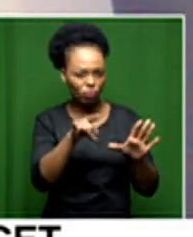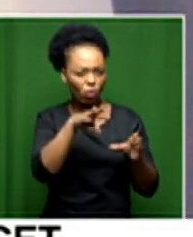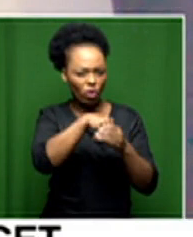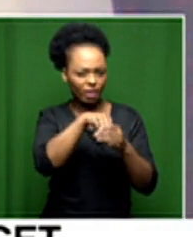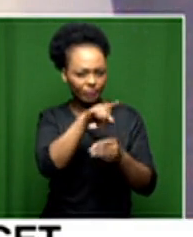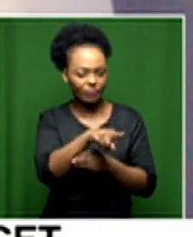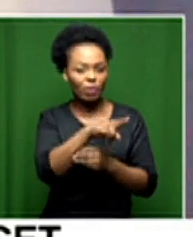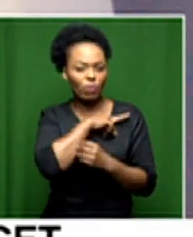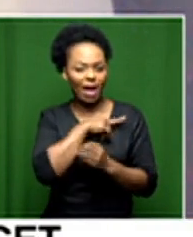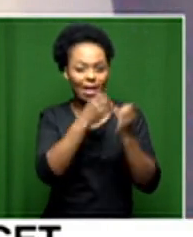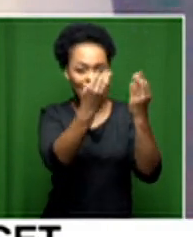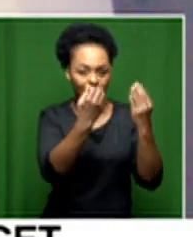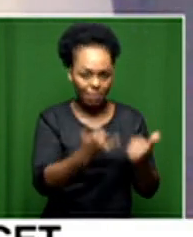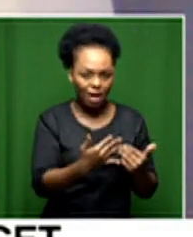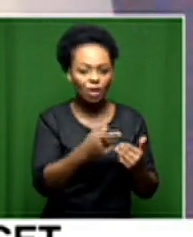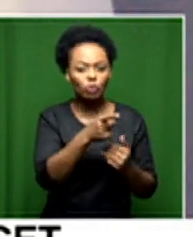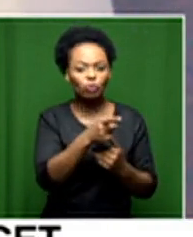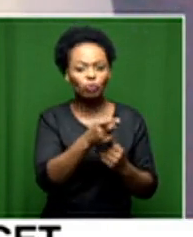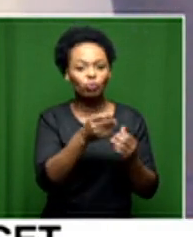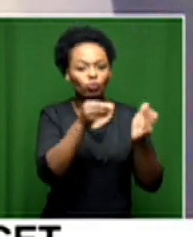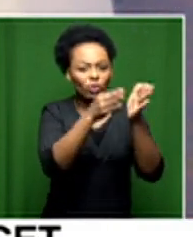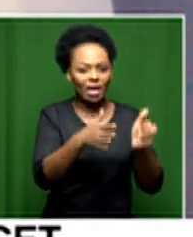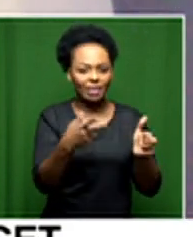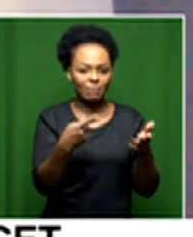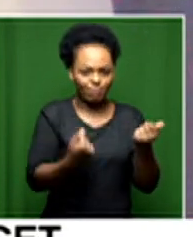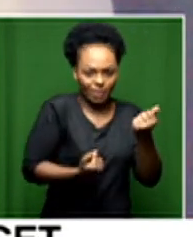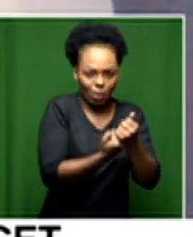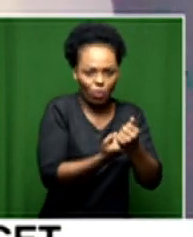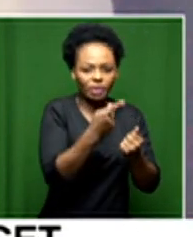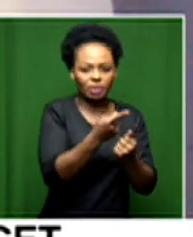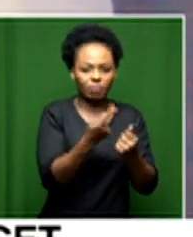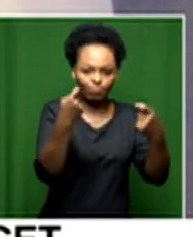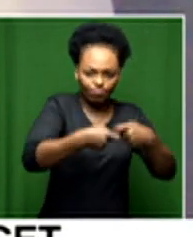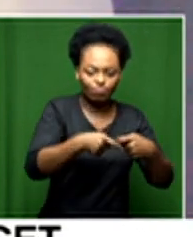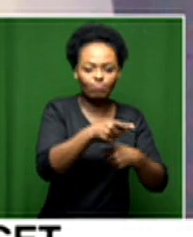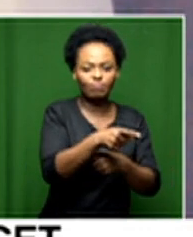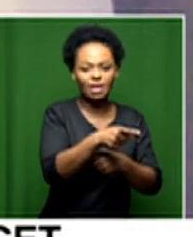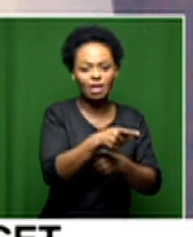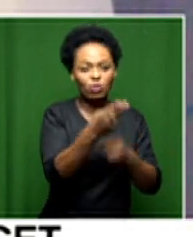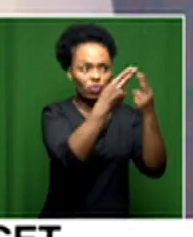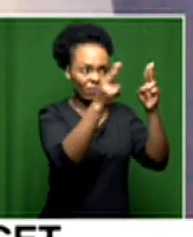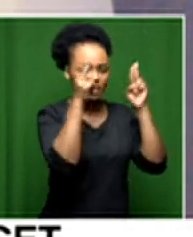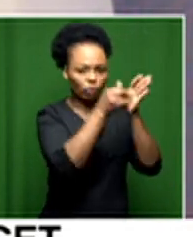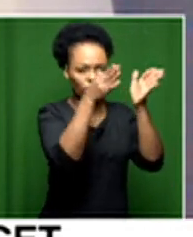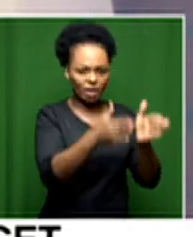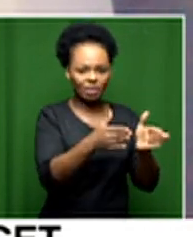numbers of students that were funded last year, let's take university students alone. we had funded